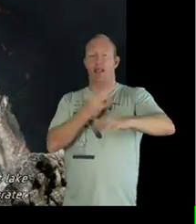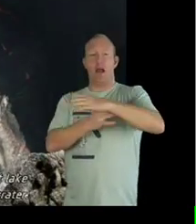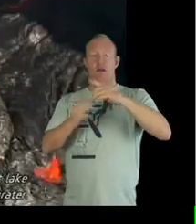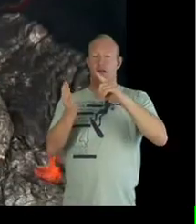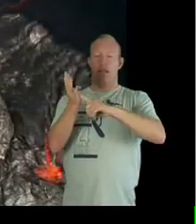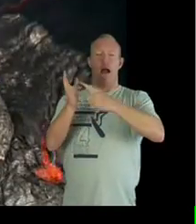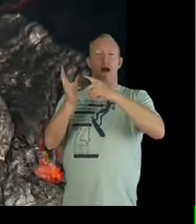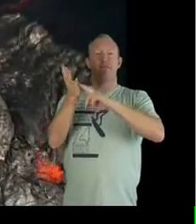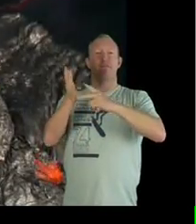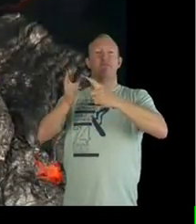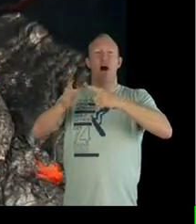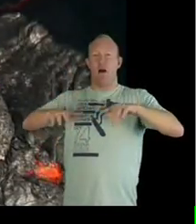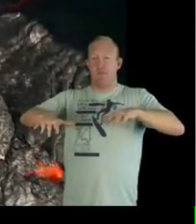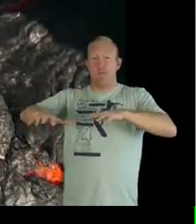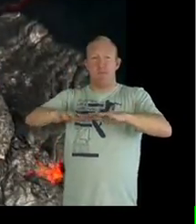crater.